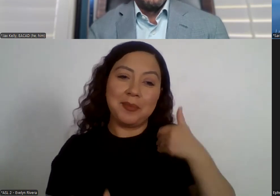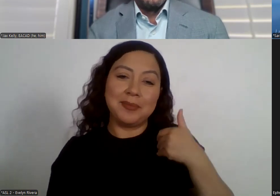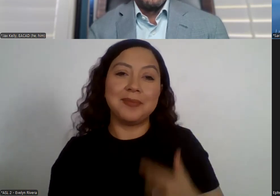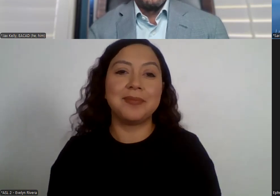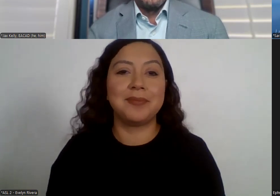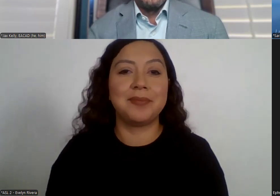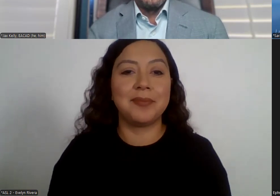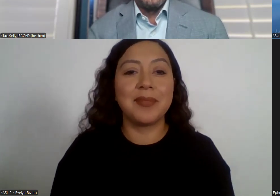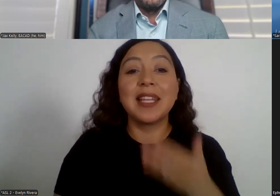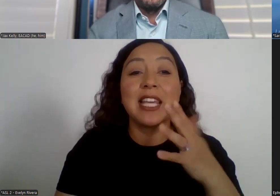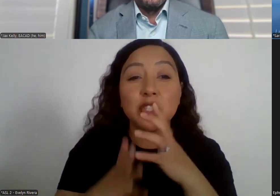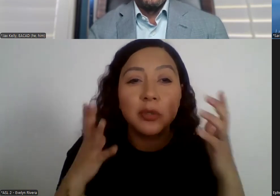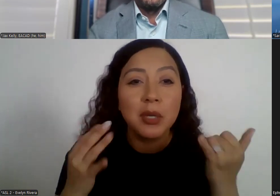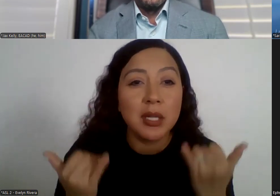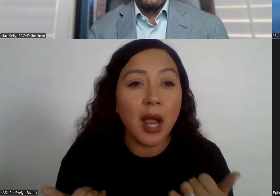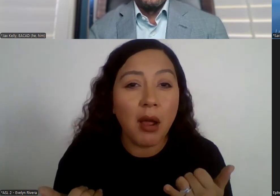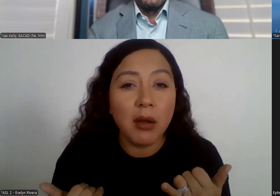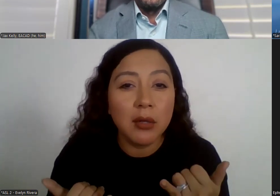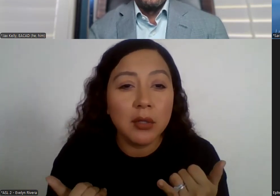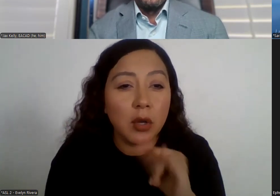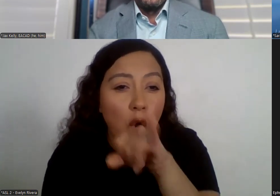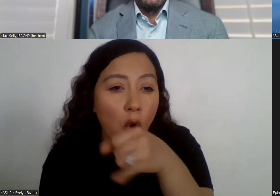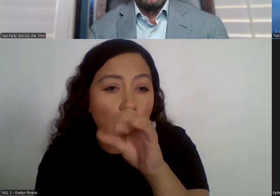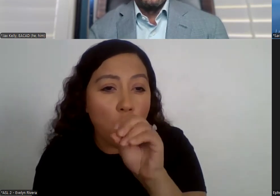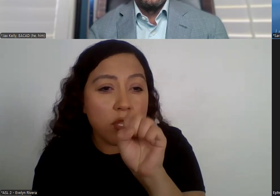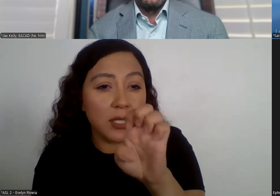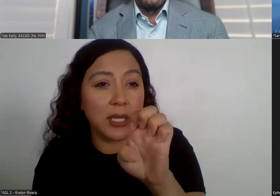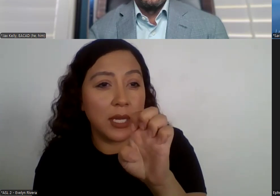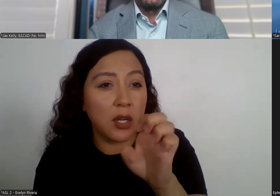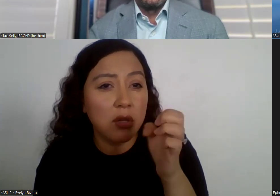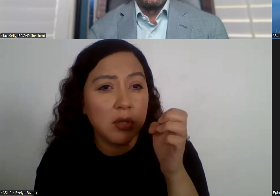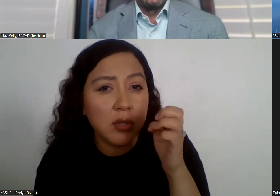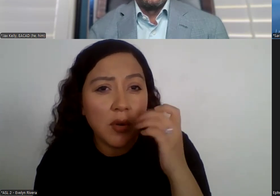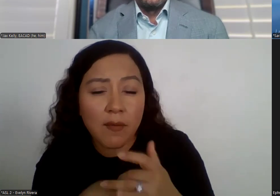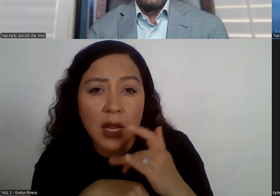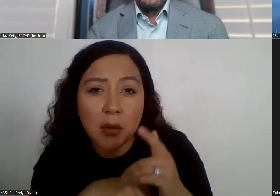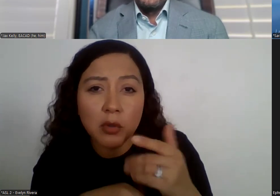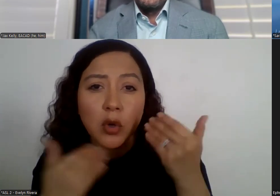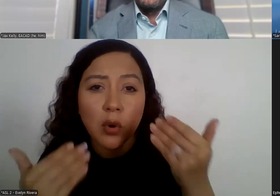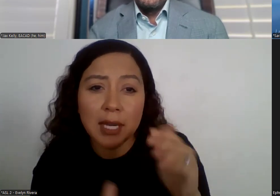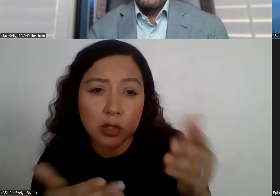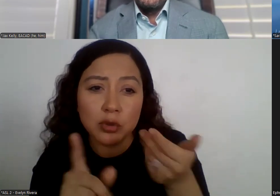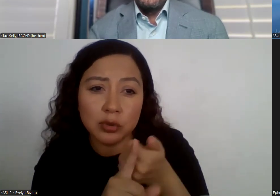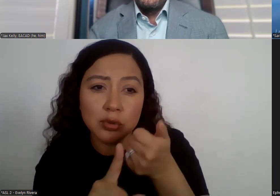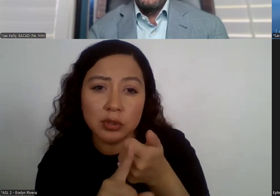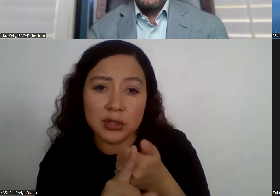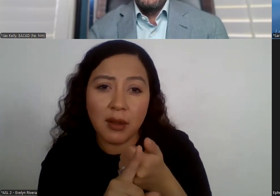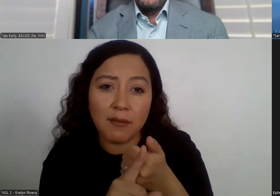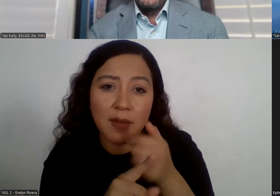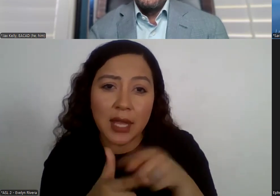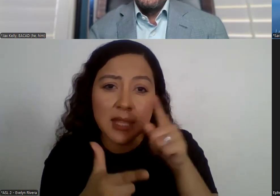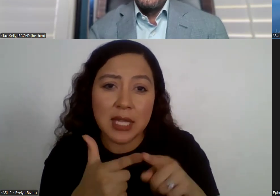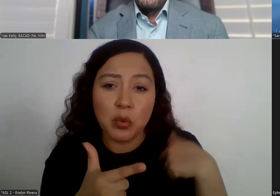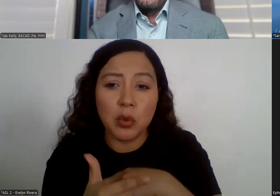And I would love to hear from Jose. Are you able to unmute and introduce yourself? And then we're going to do one